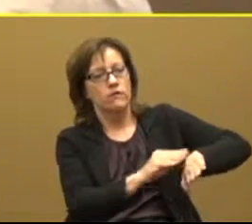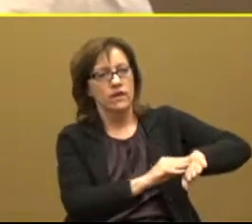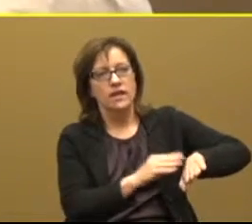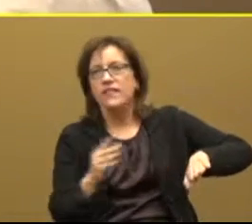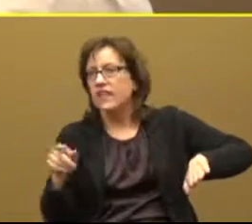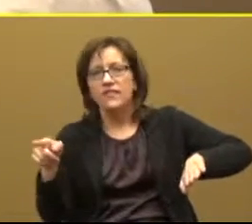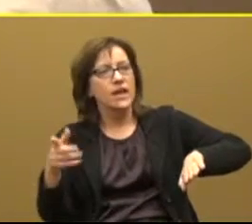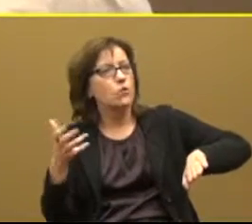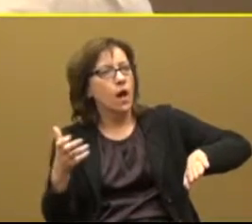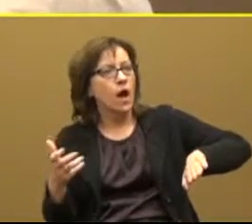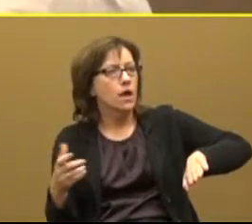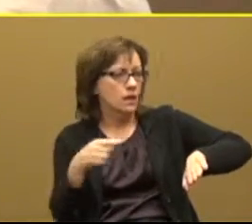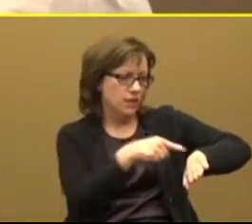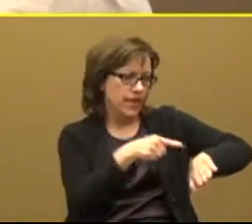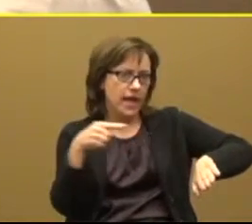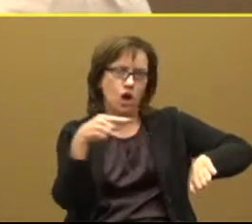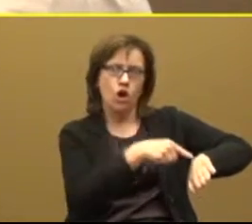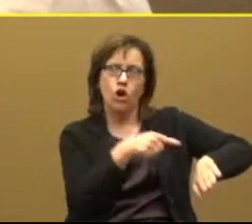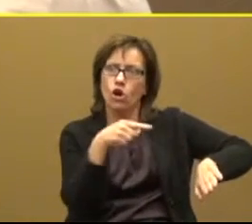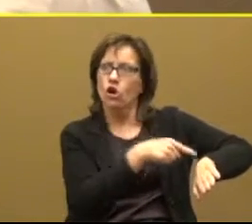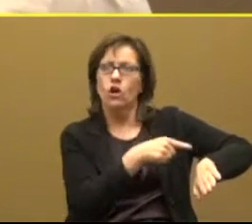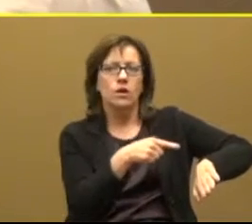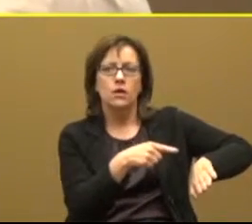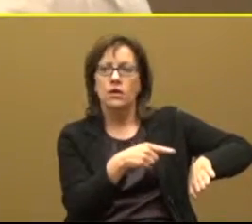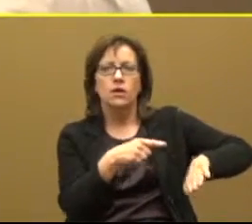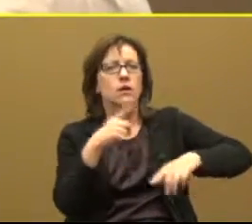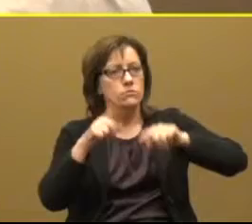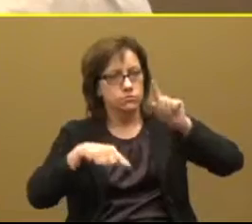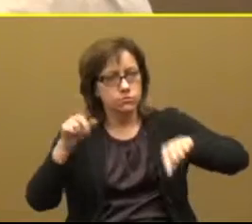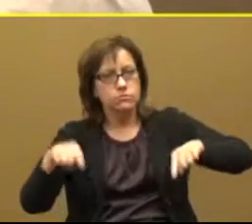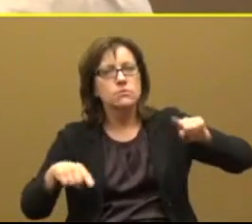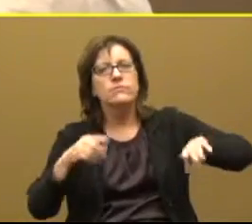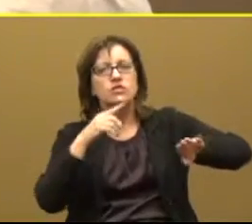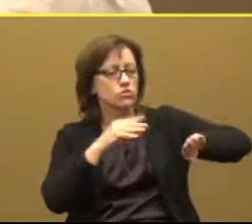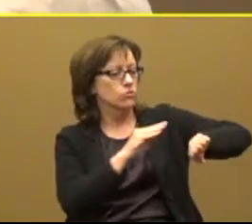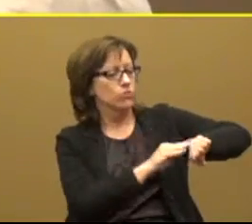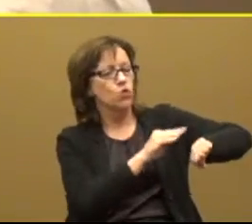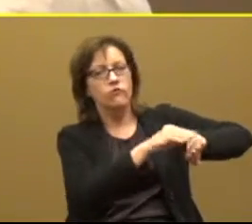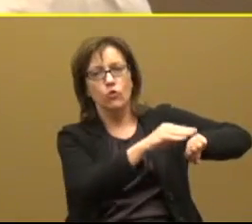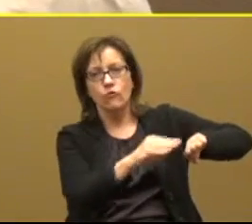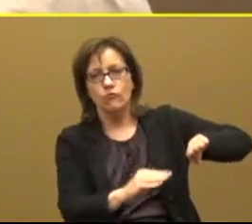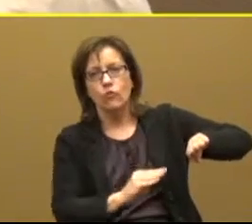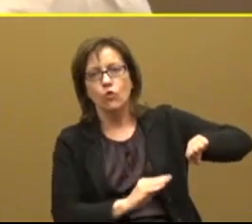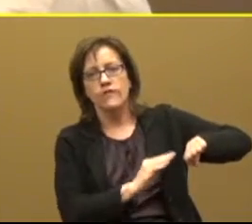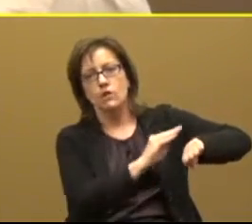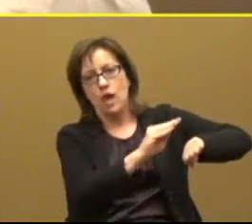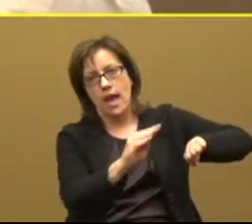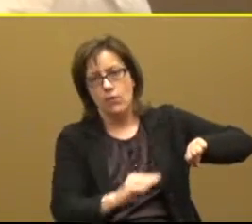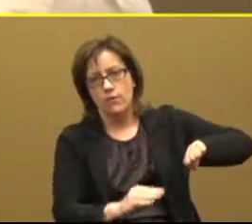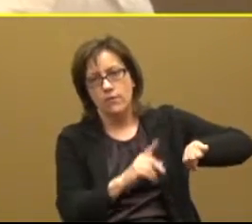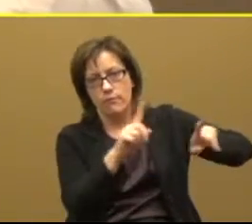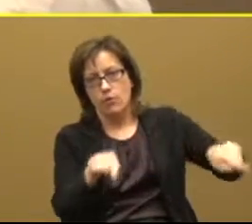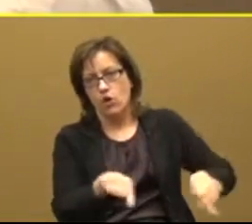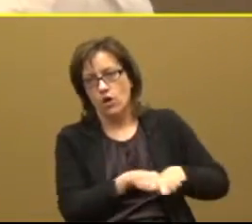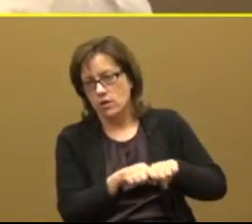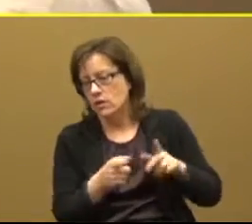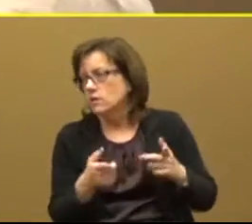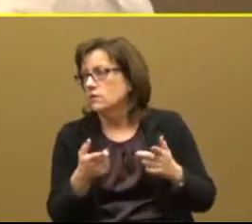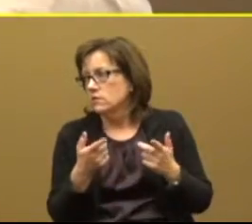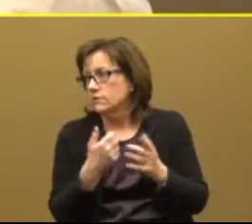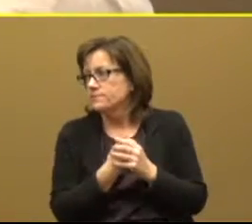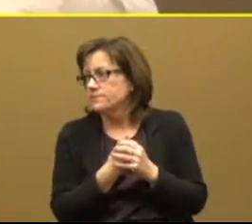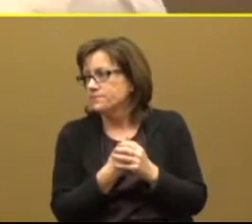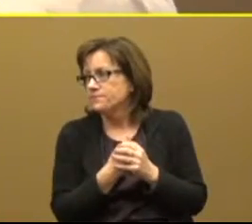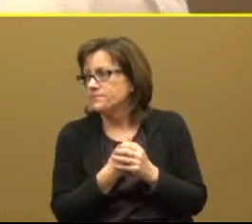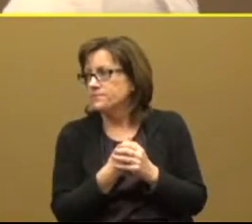is discrimination, okay? So make sure it travels, all right? So she can easily get it